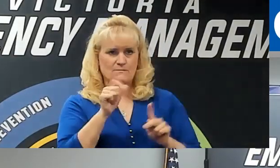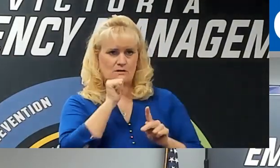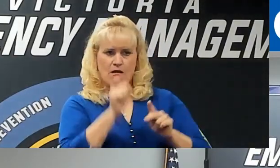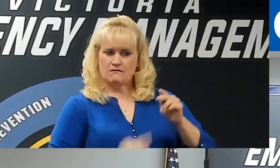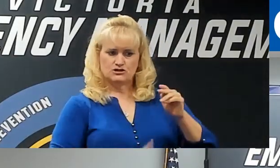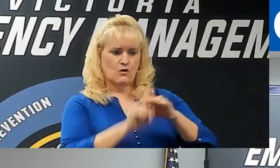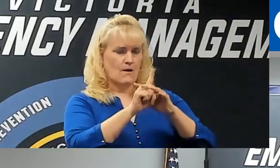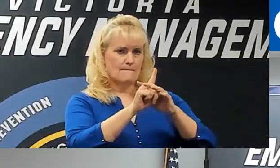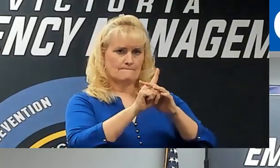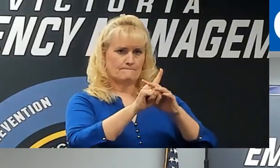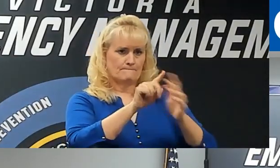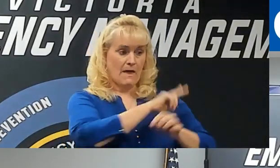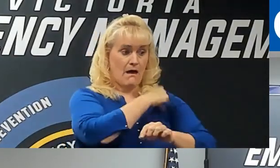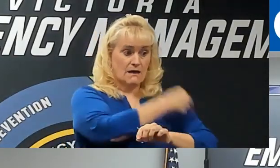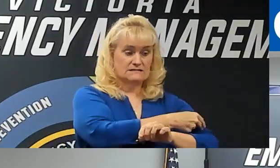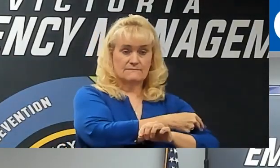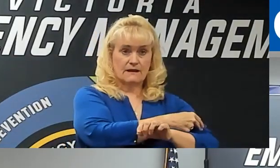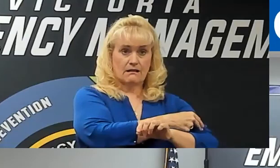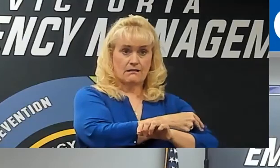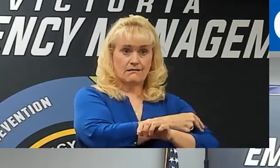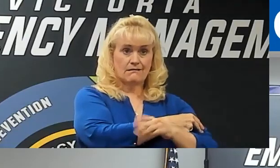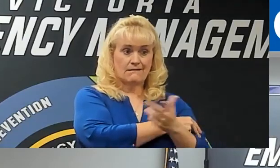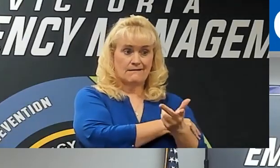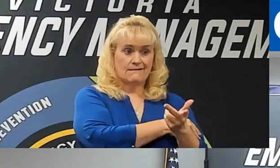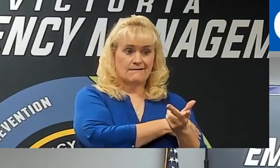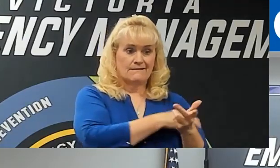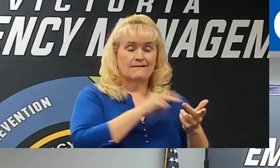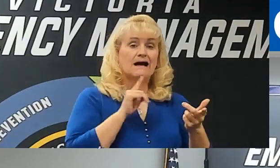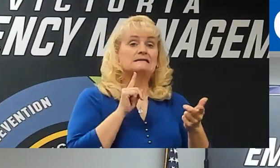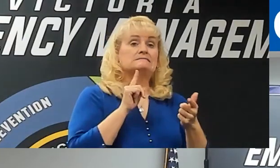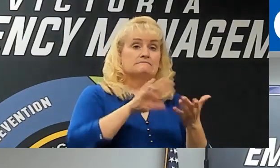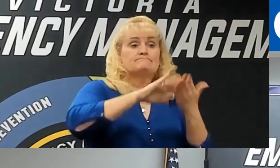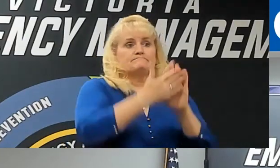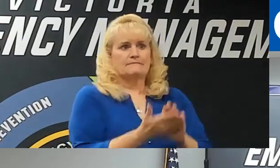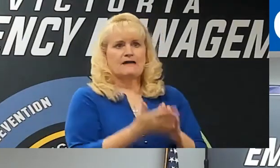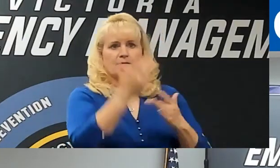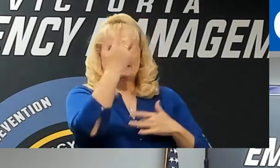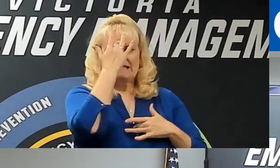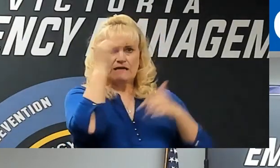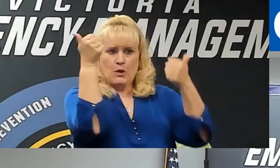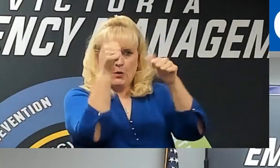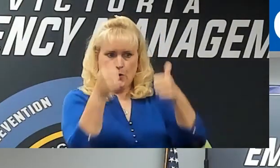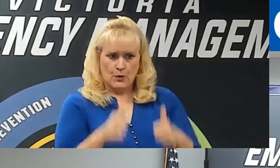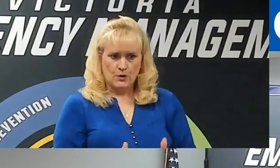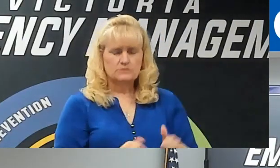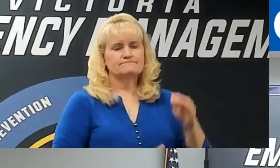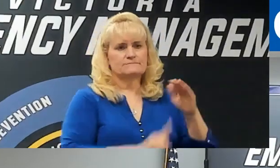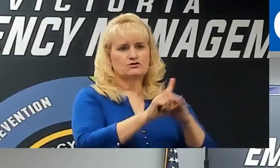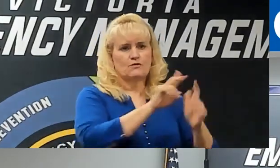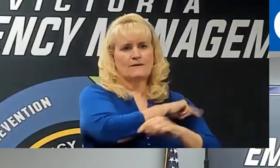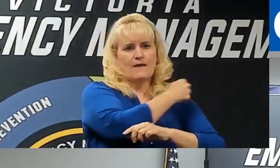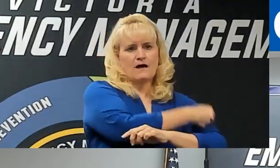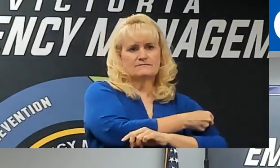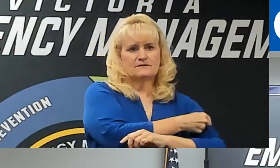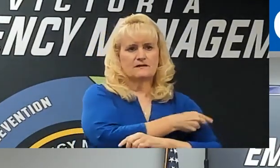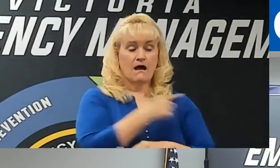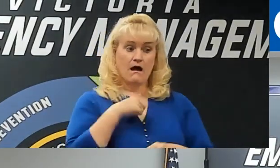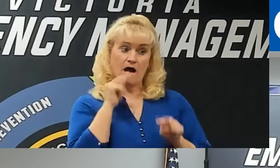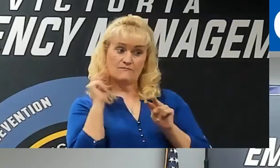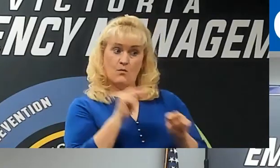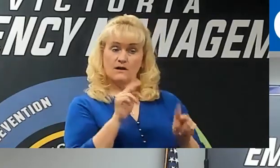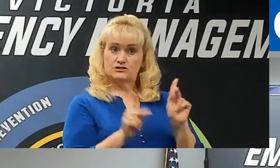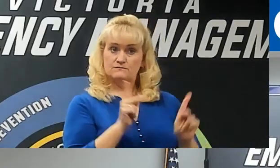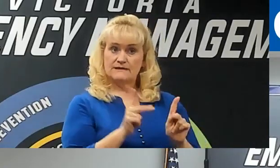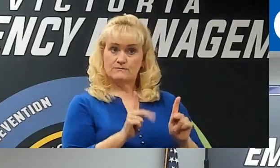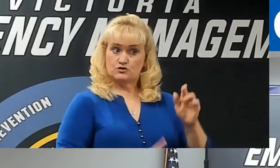later phases of the disease. I mean, people typically don't start off very sick and end up in the hospital with COVID. It can happen, and I have seen it happen. But